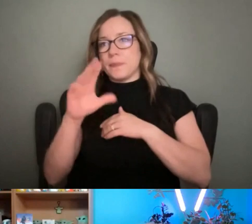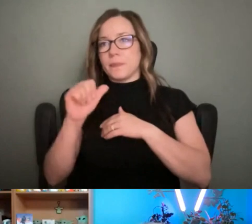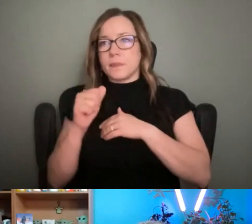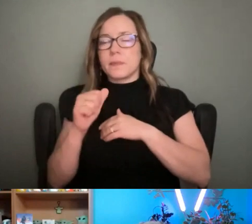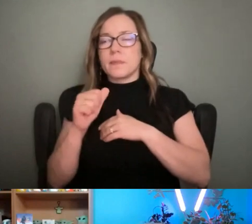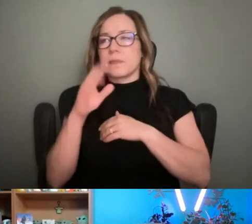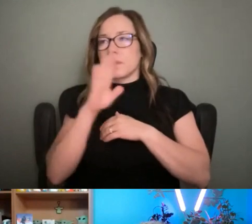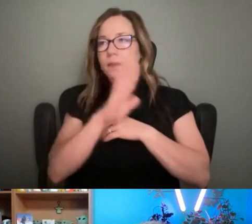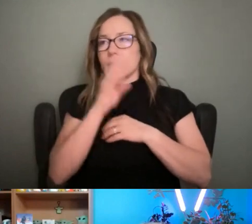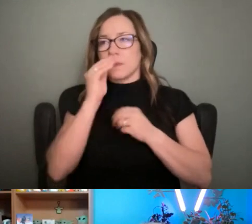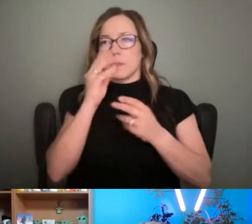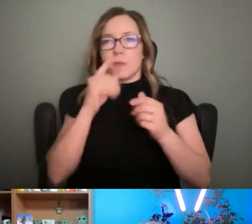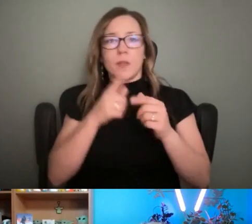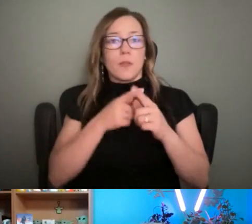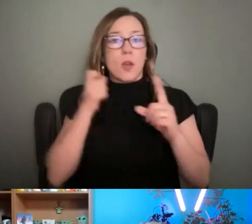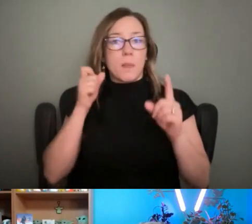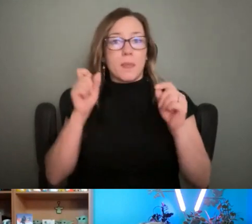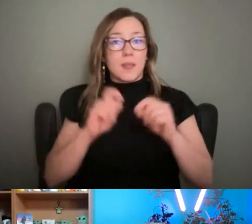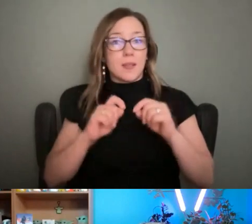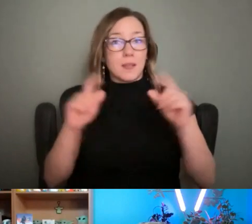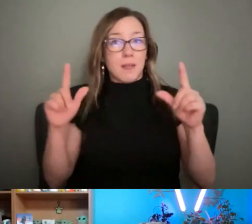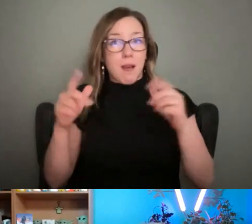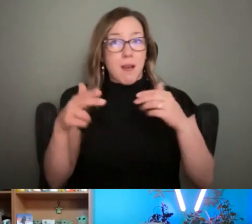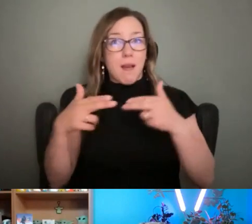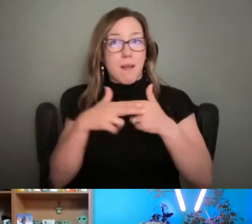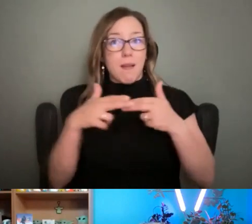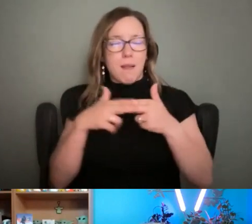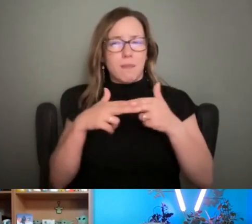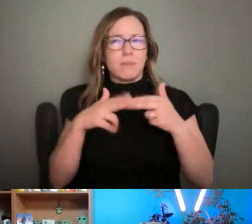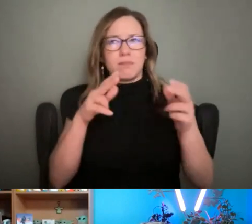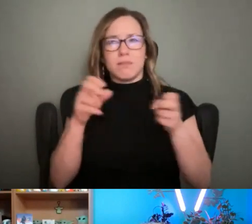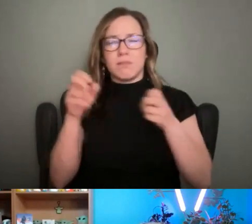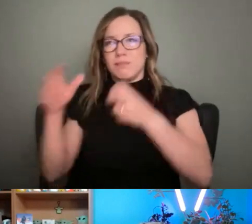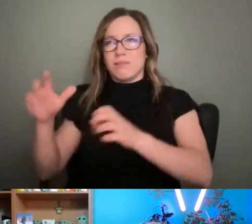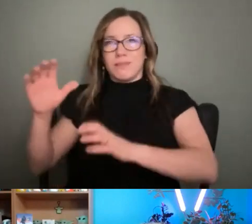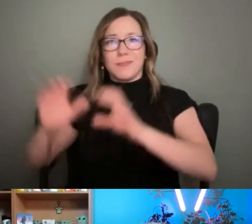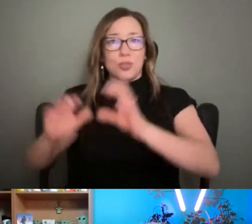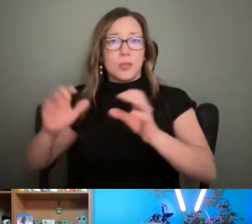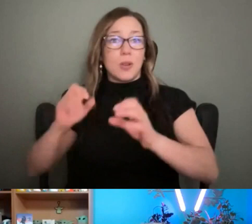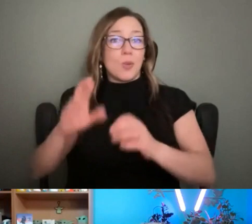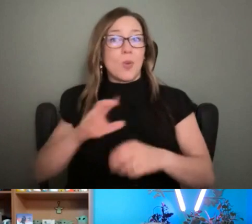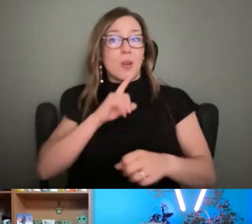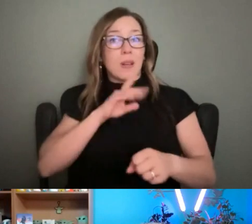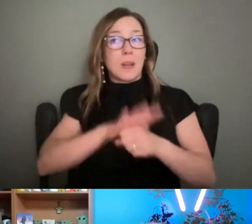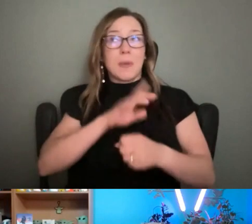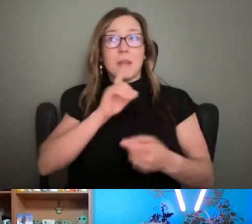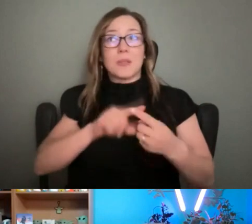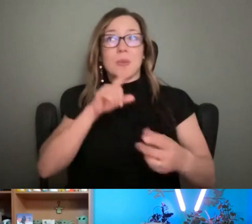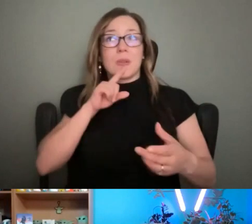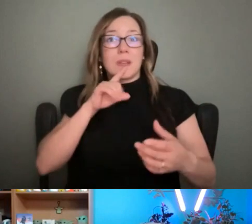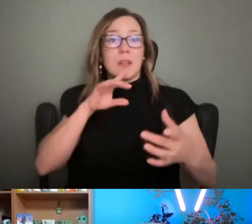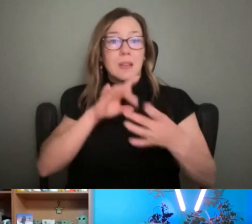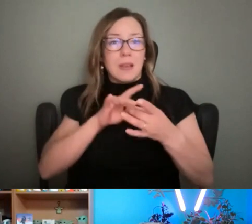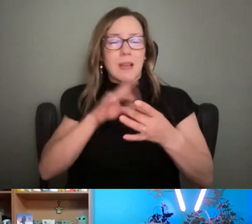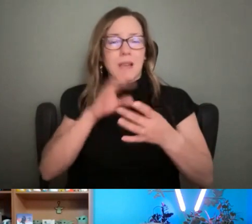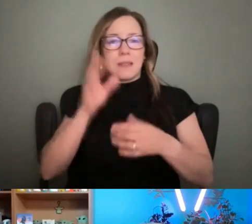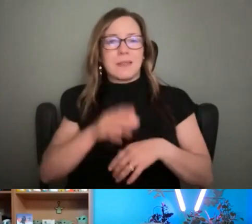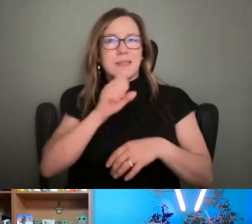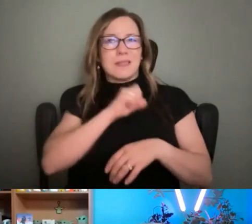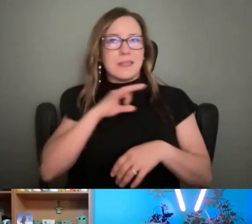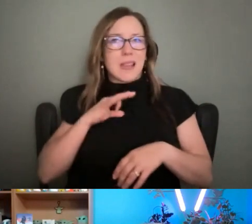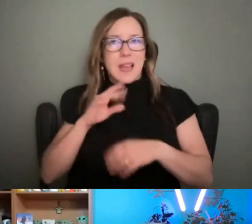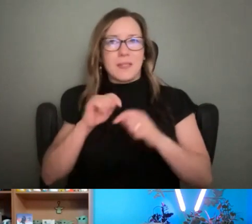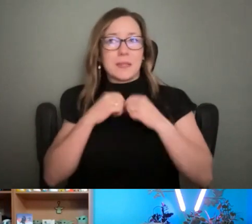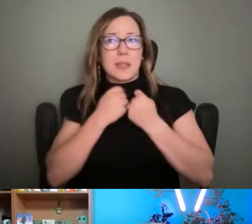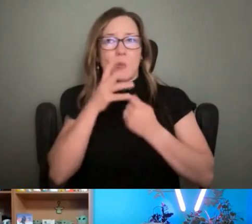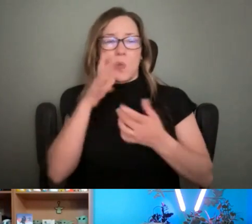the slides. We'll make sure to put that in the chat if that would be helpful. You can also contact the Commit to Connect /engaged staff team, and we'll make sure to connect